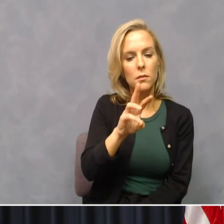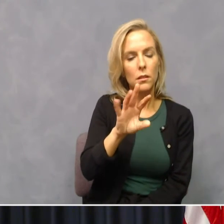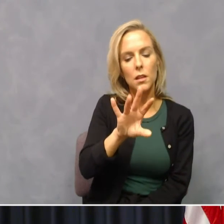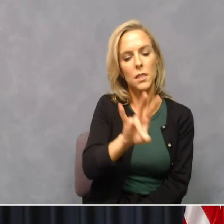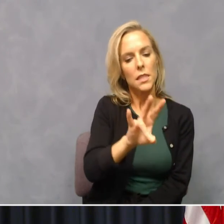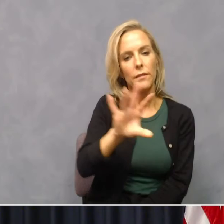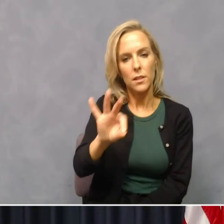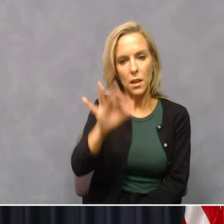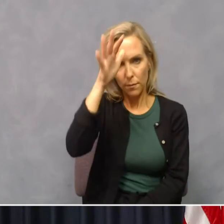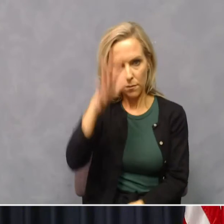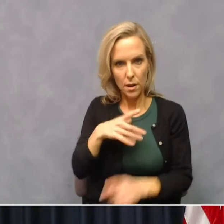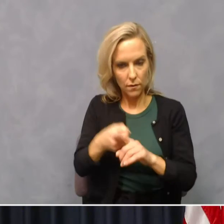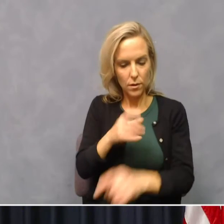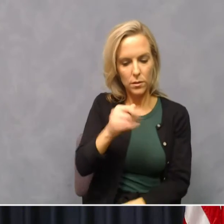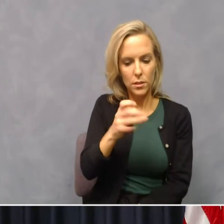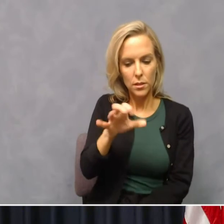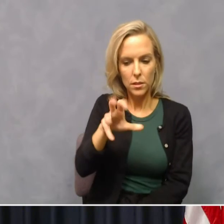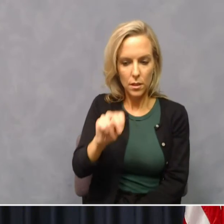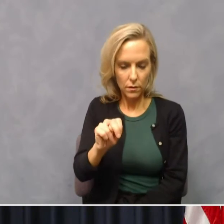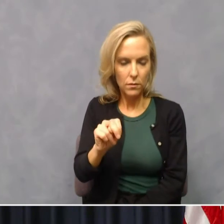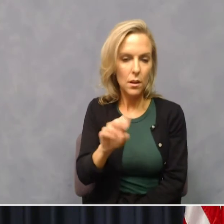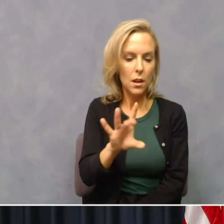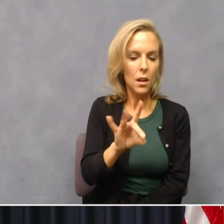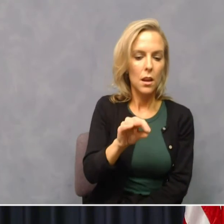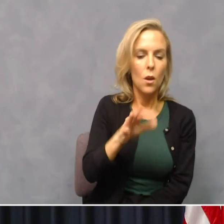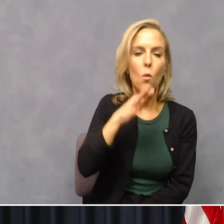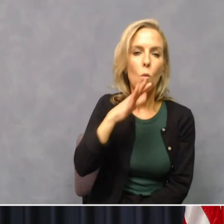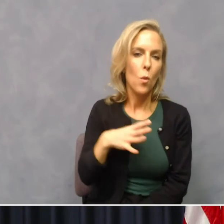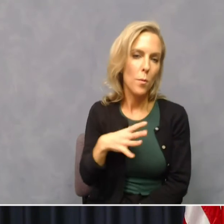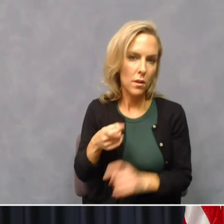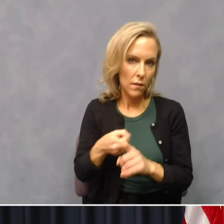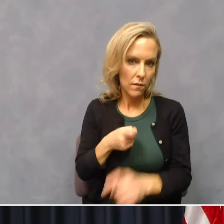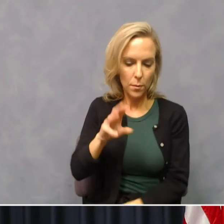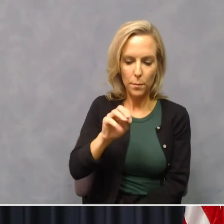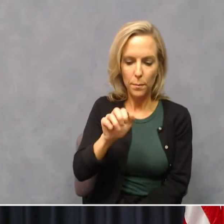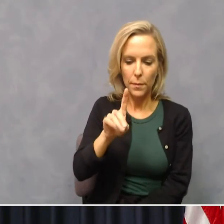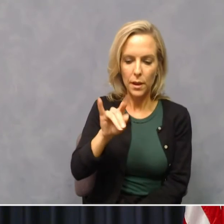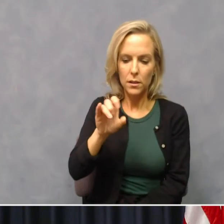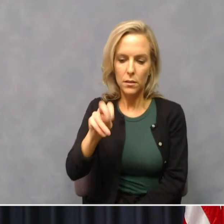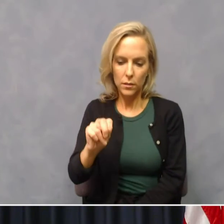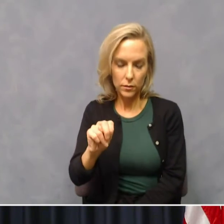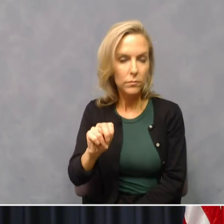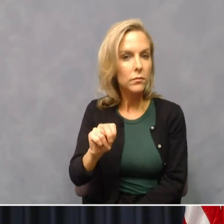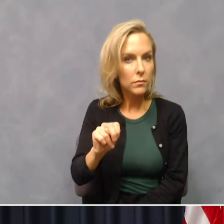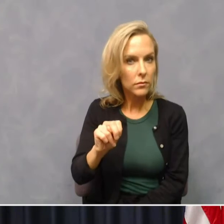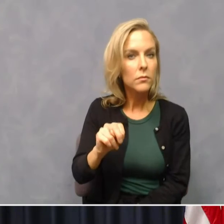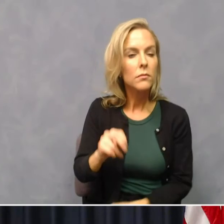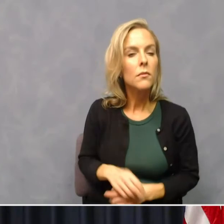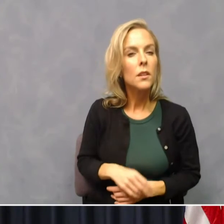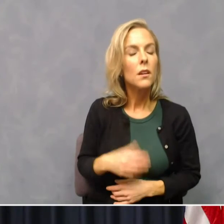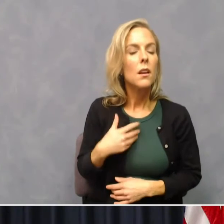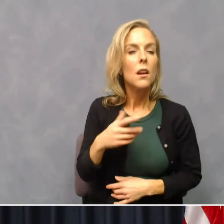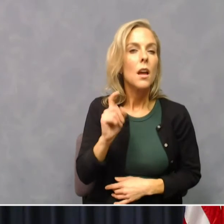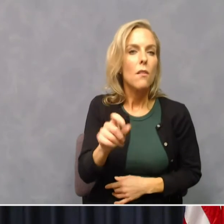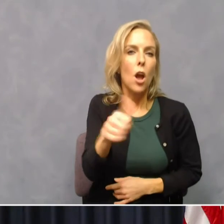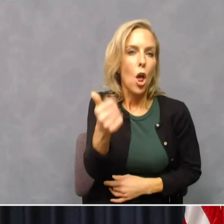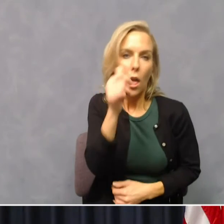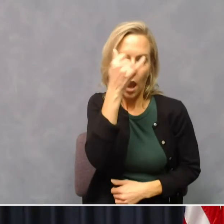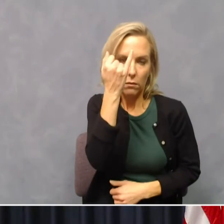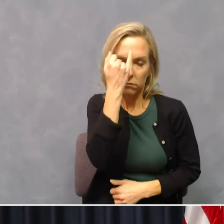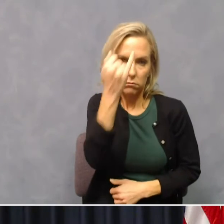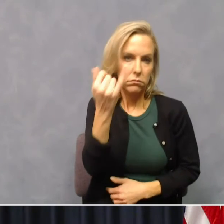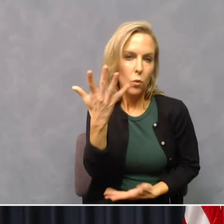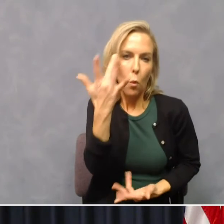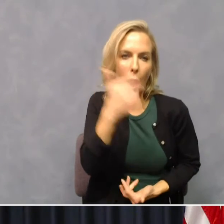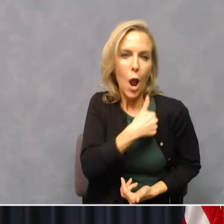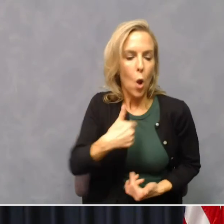Jefferson, and an 80-year-old woman from Madison. To give you another idea of why we've prioritized long-term